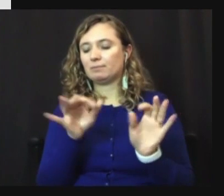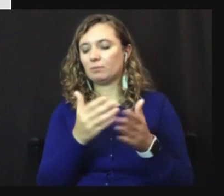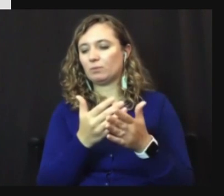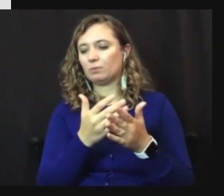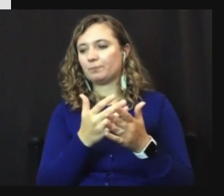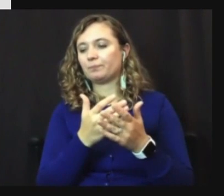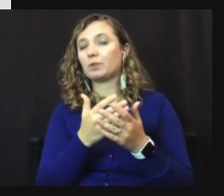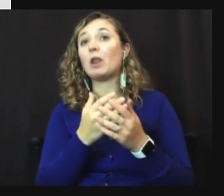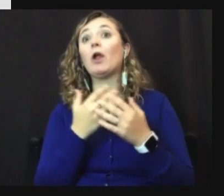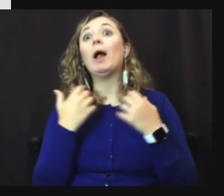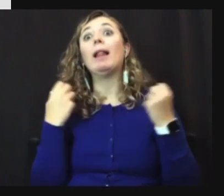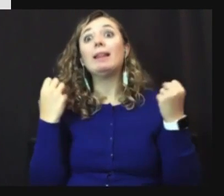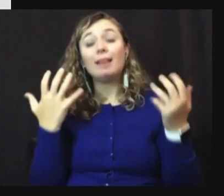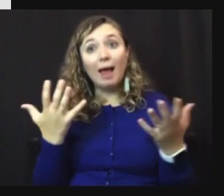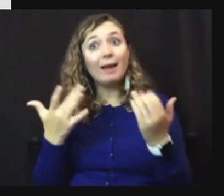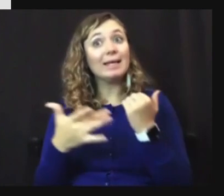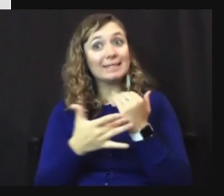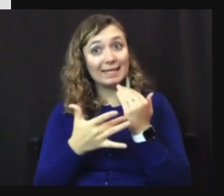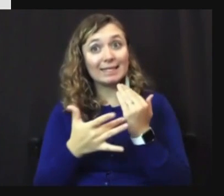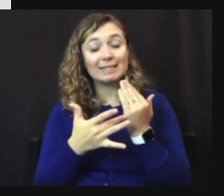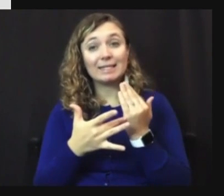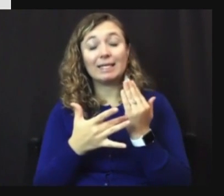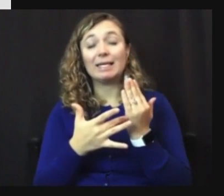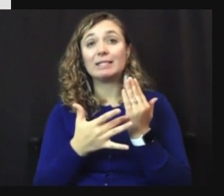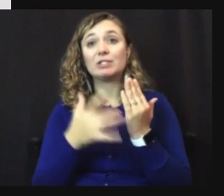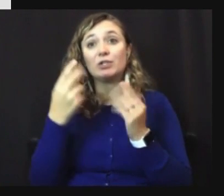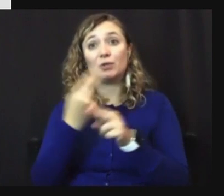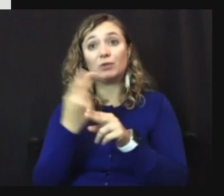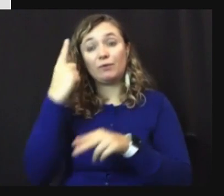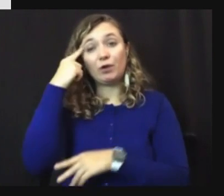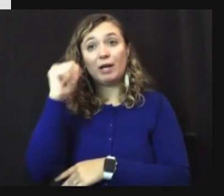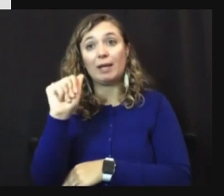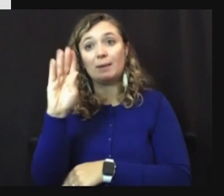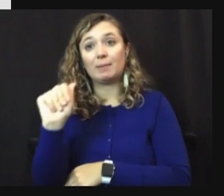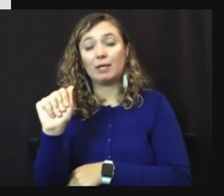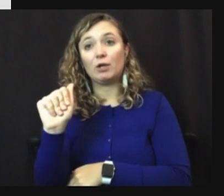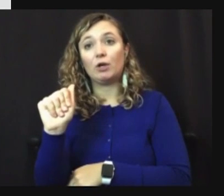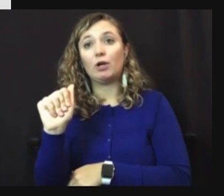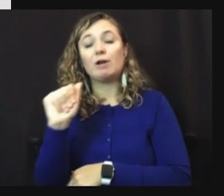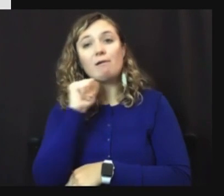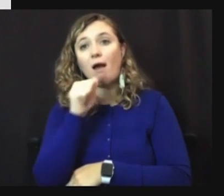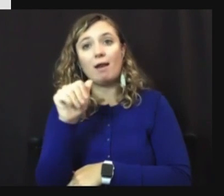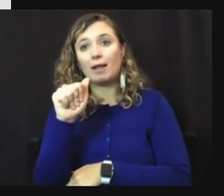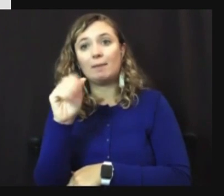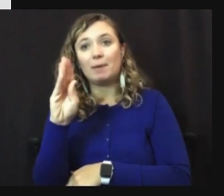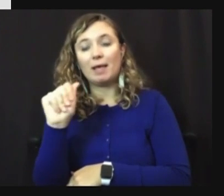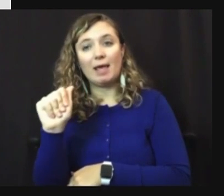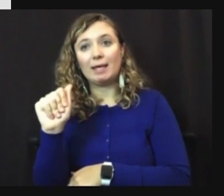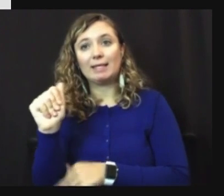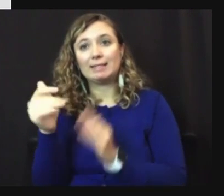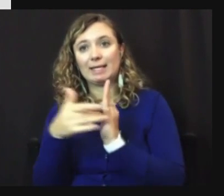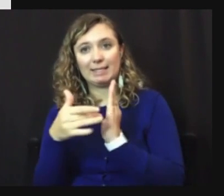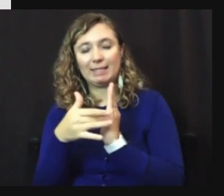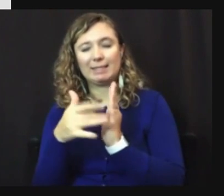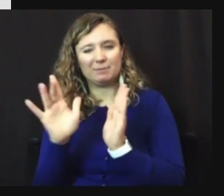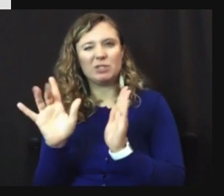There are a lot of techniques that are used in ABA that are not ABA techniques. I'm going to start